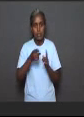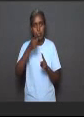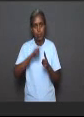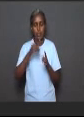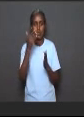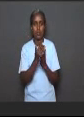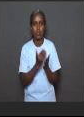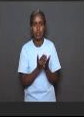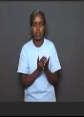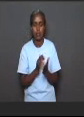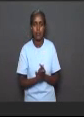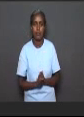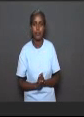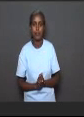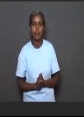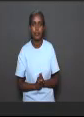Let's get back to our lesson.